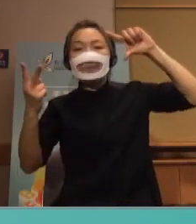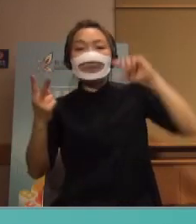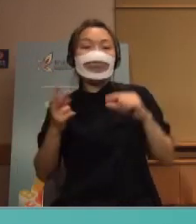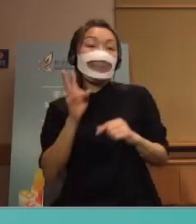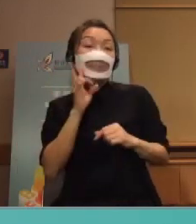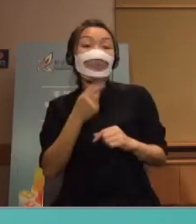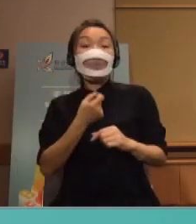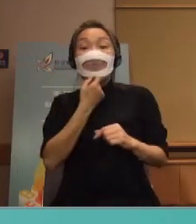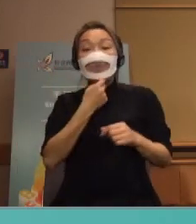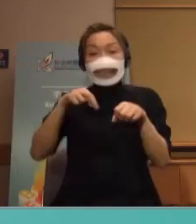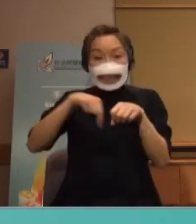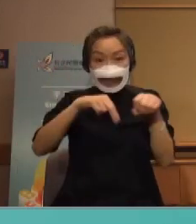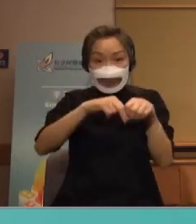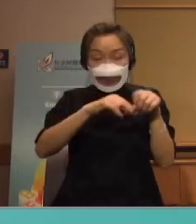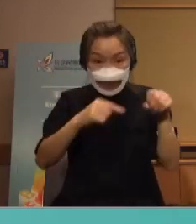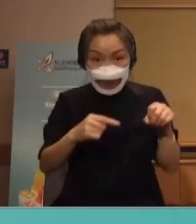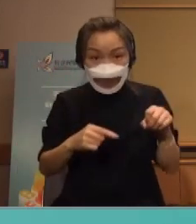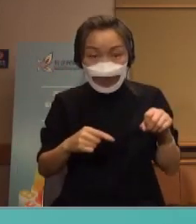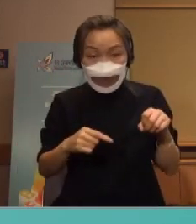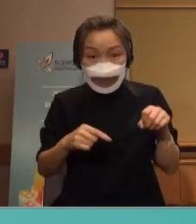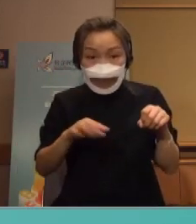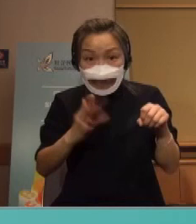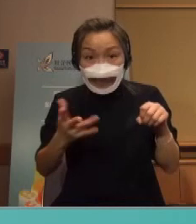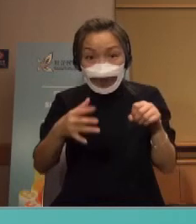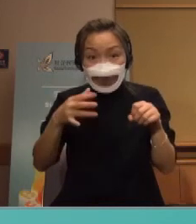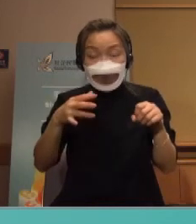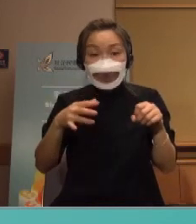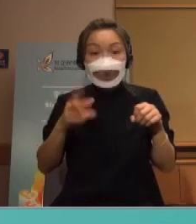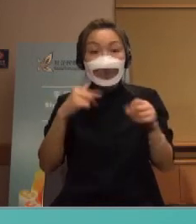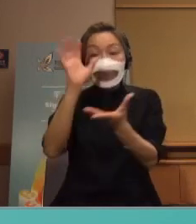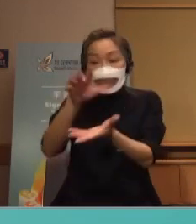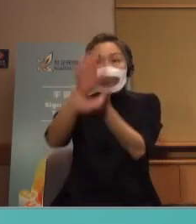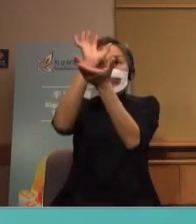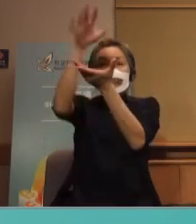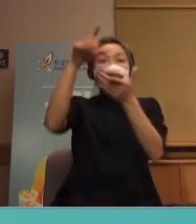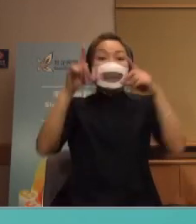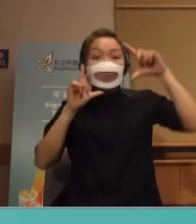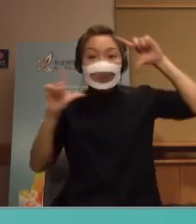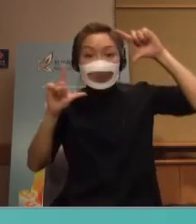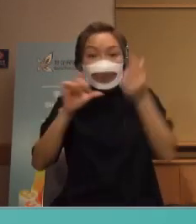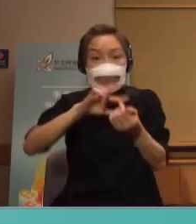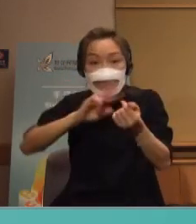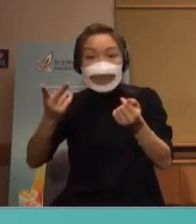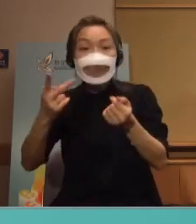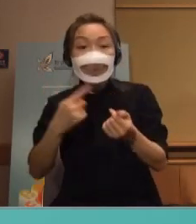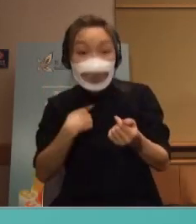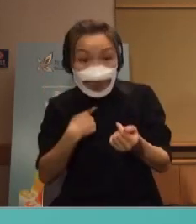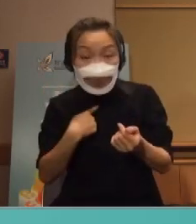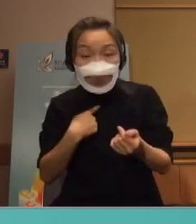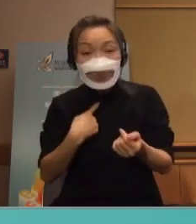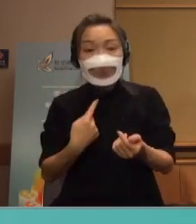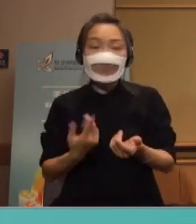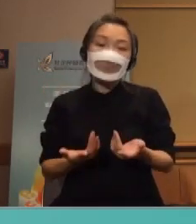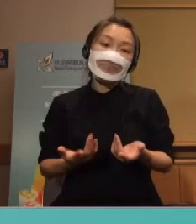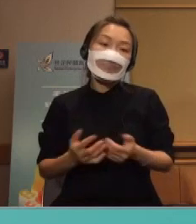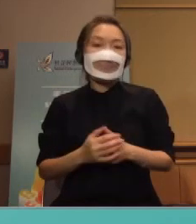the market value so high, you'll be like, okay, now I'm a basketball supporter because it's expensive. And so now another thing